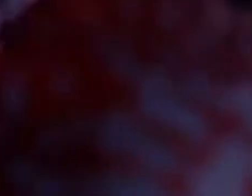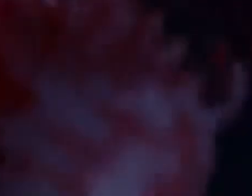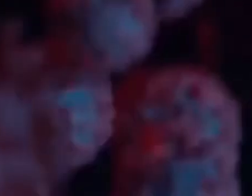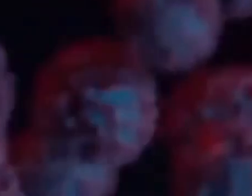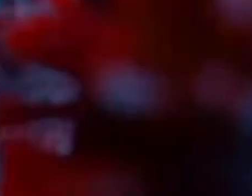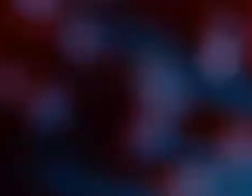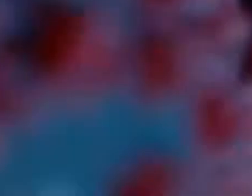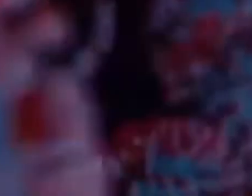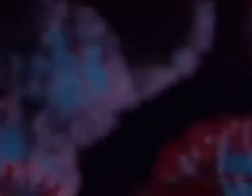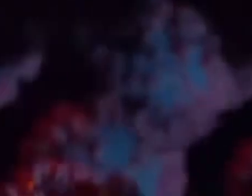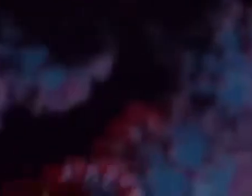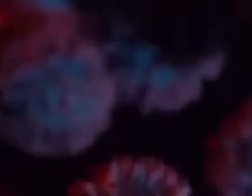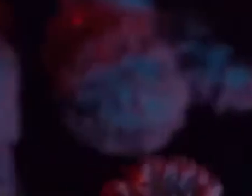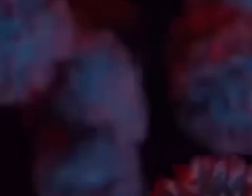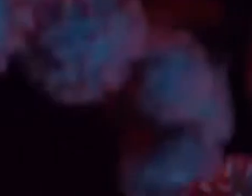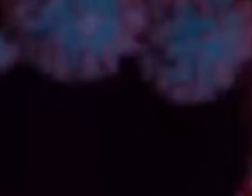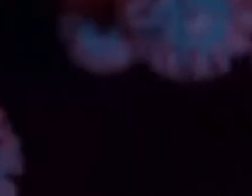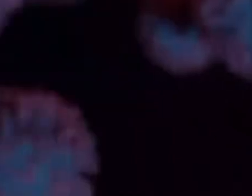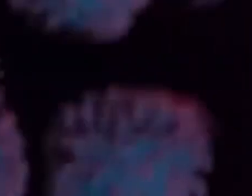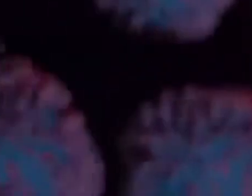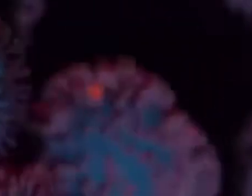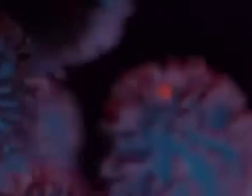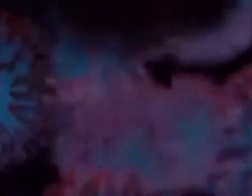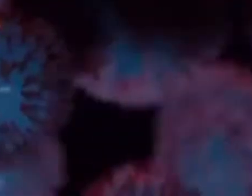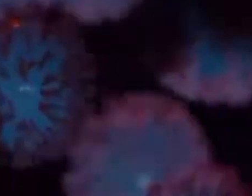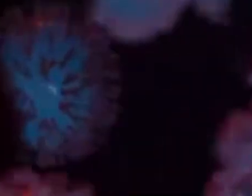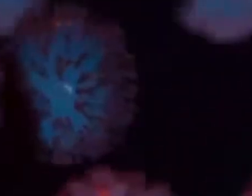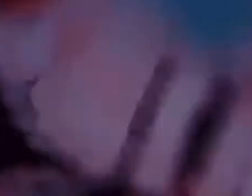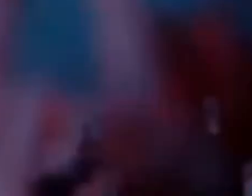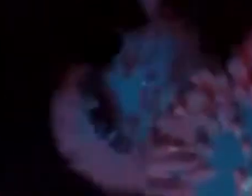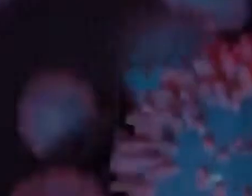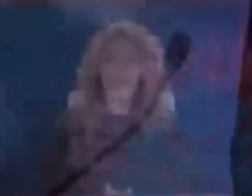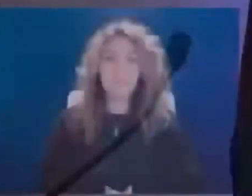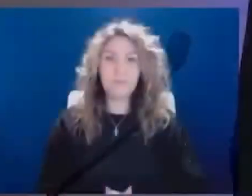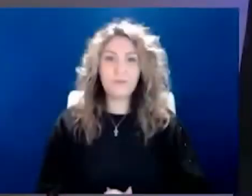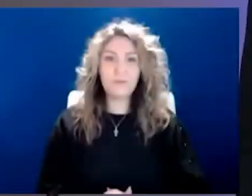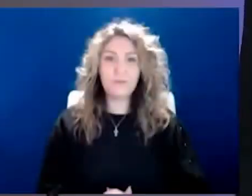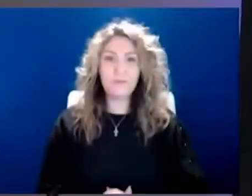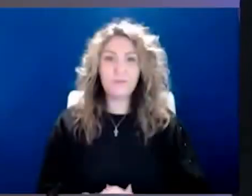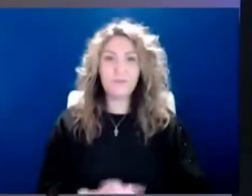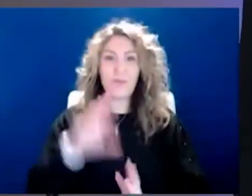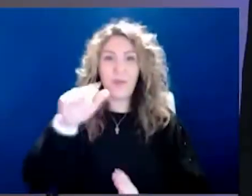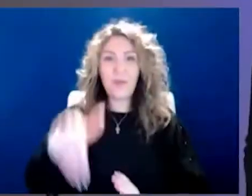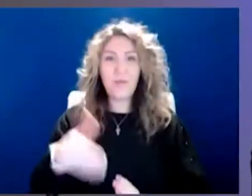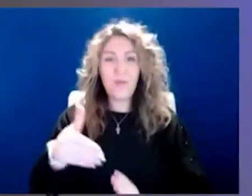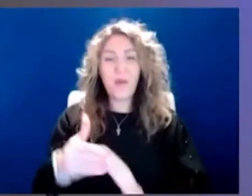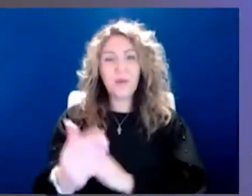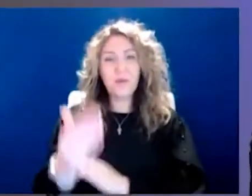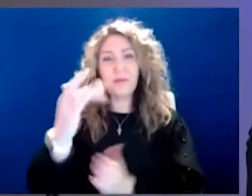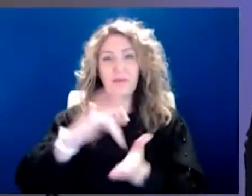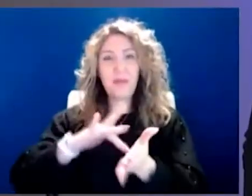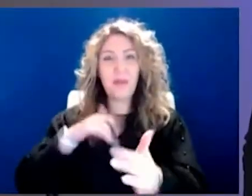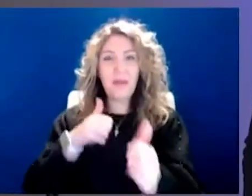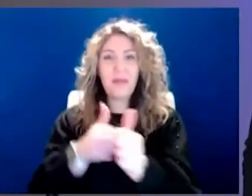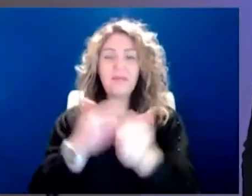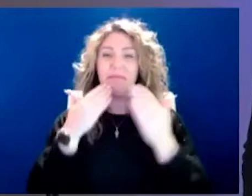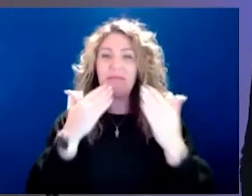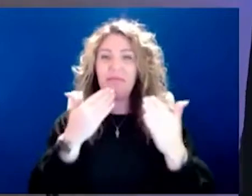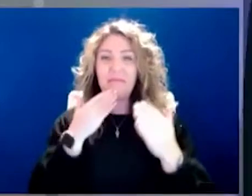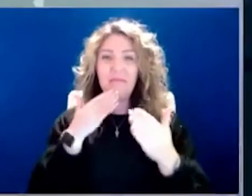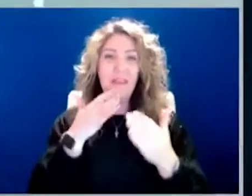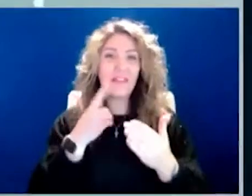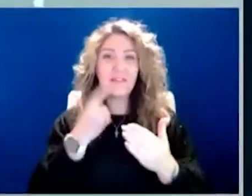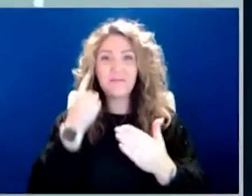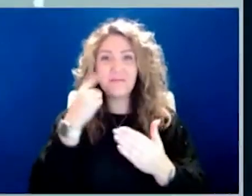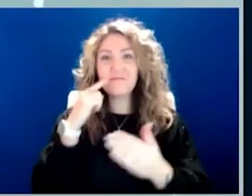Good morning, everyone. It is Thursday, January 27th. Welcome into the Morning Medical Update. Thanks for joining us on Facebook and on YouTube. Today, we take